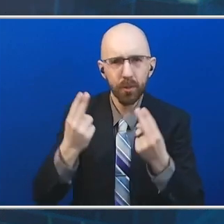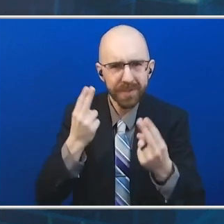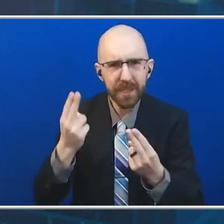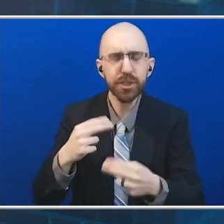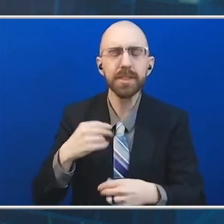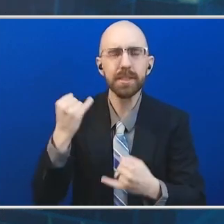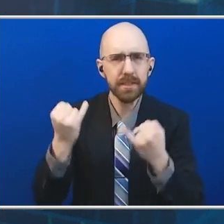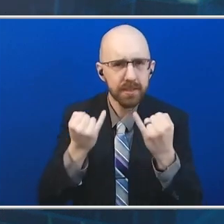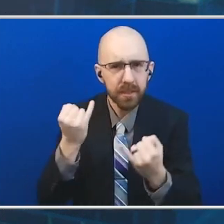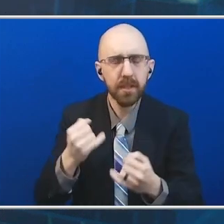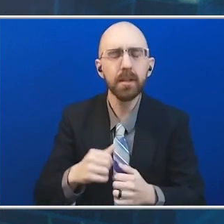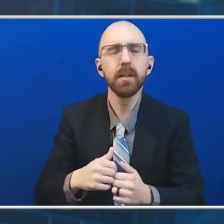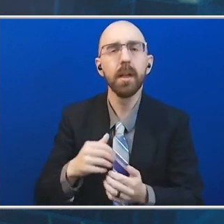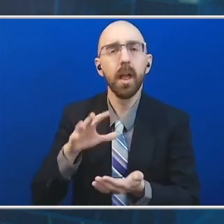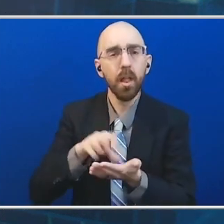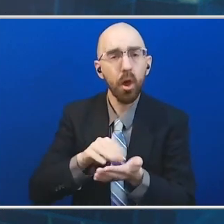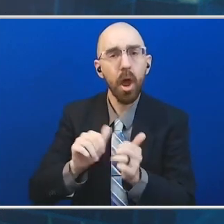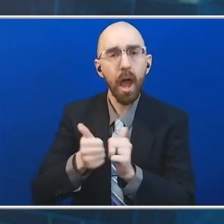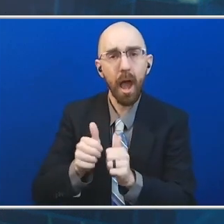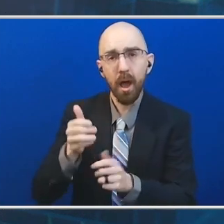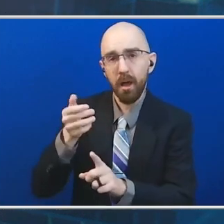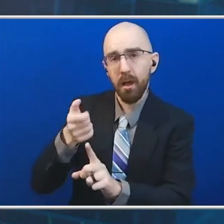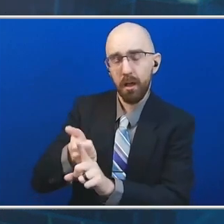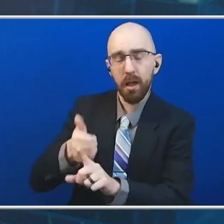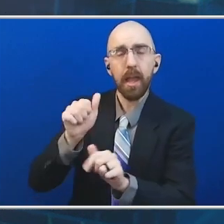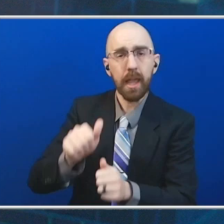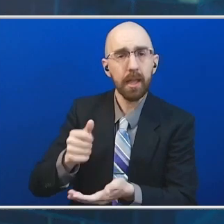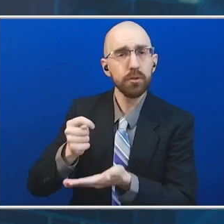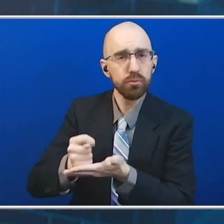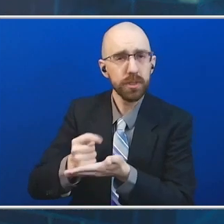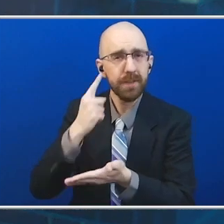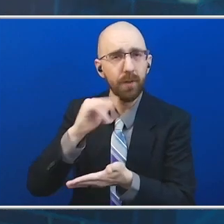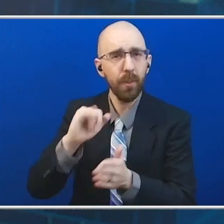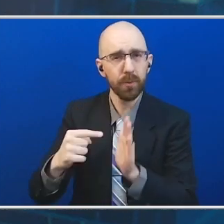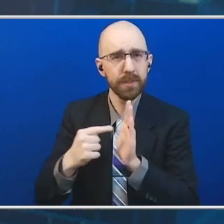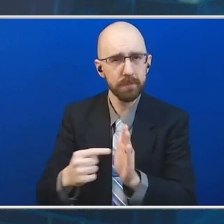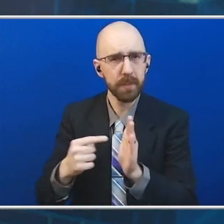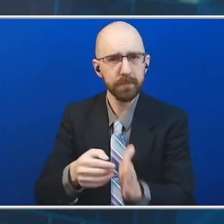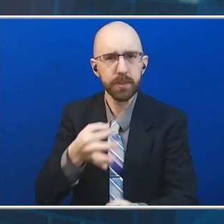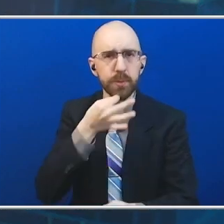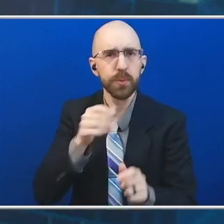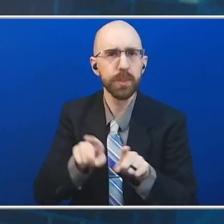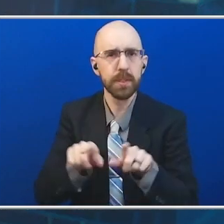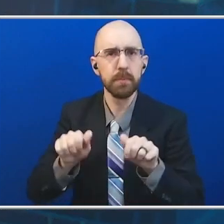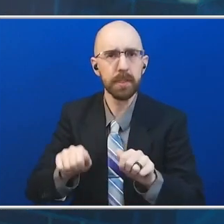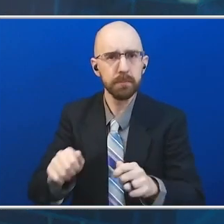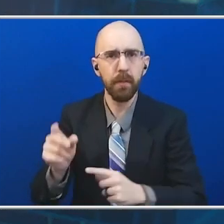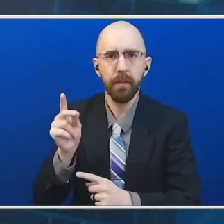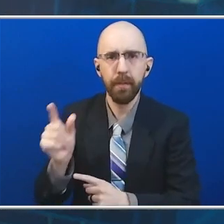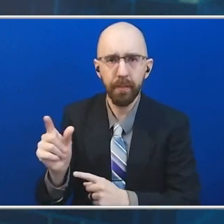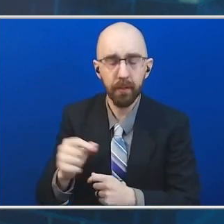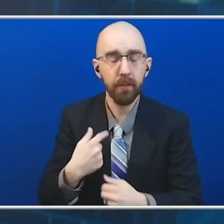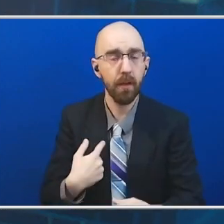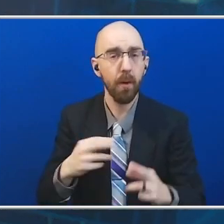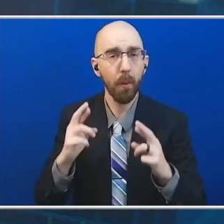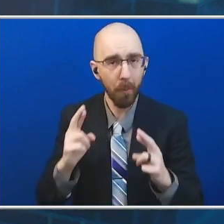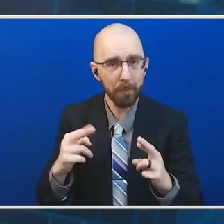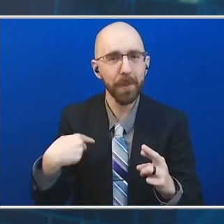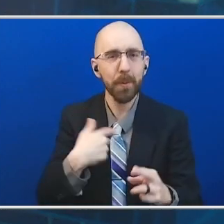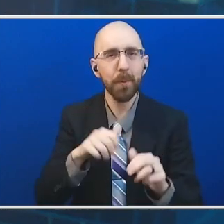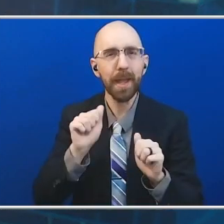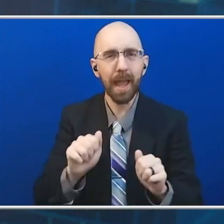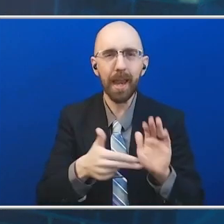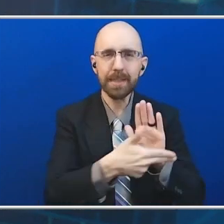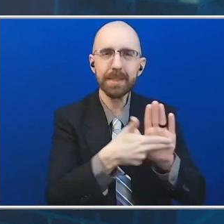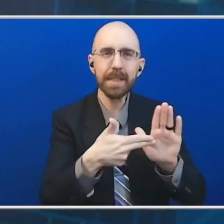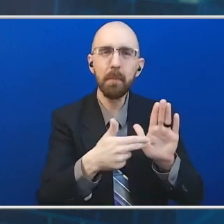someone can get treated for these symptoms as soon as possible. And I hope that we can destigmatize one